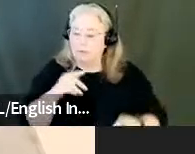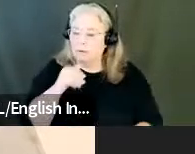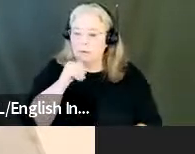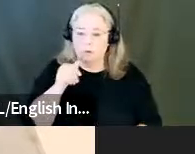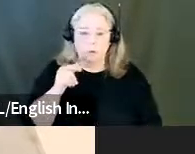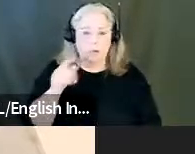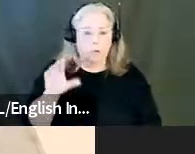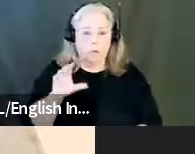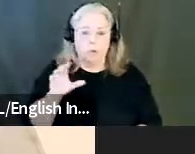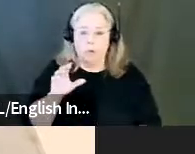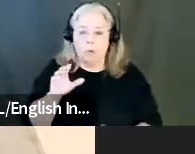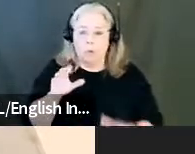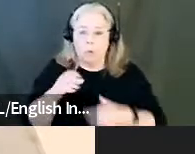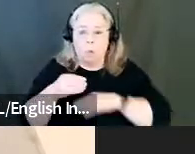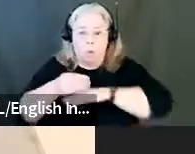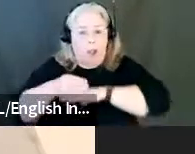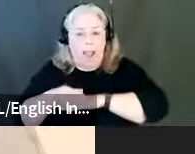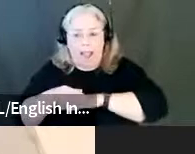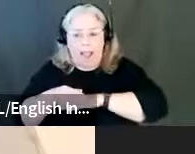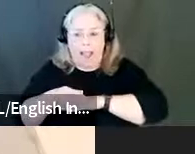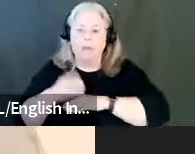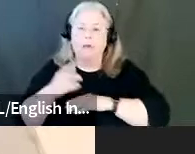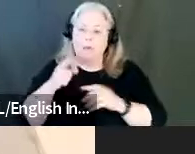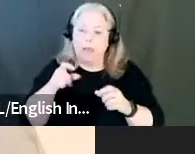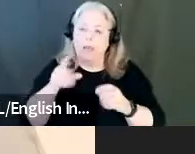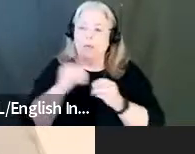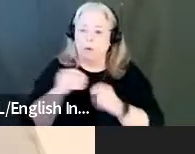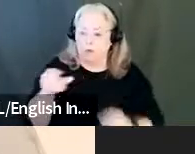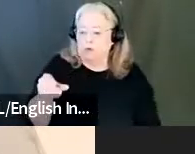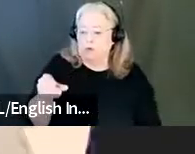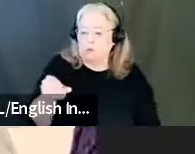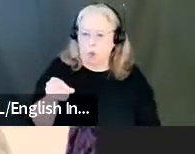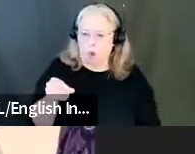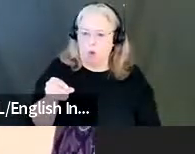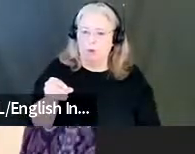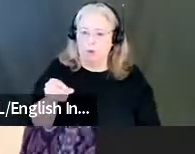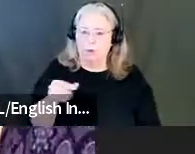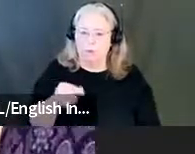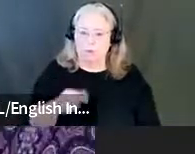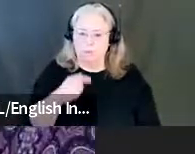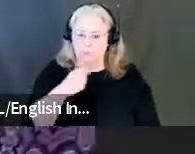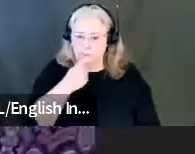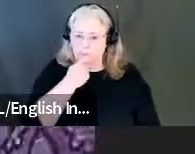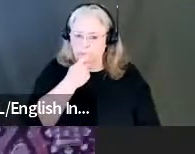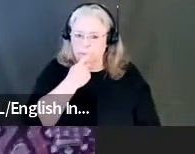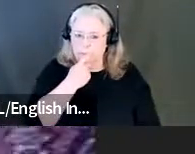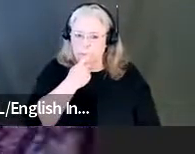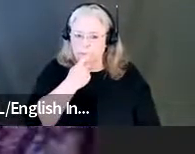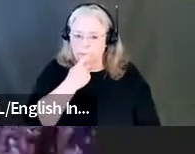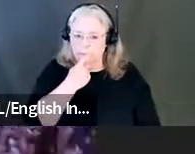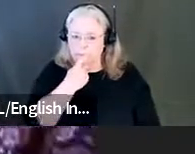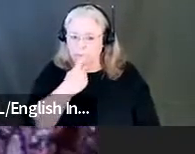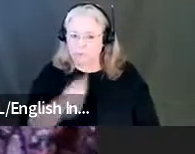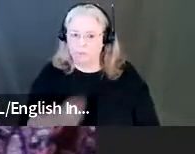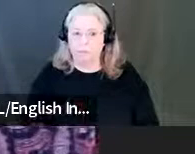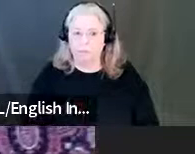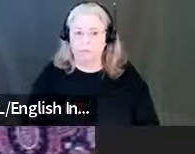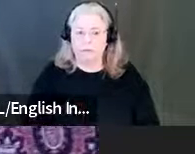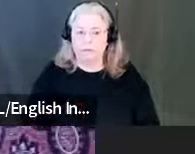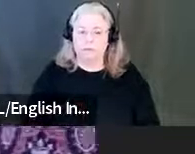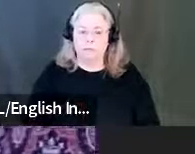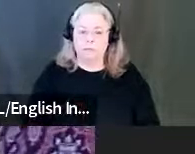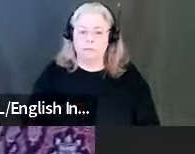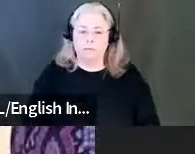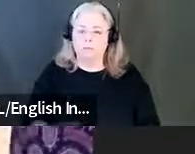do something wide, you can do that with the D-ring. He has a difficult time gripping the spoon, but you can do so